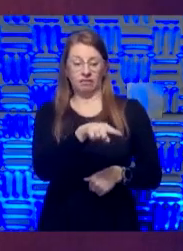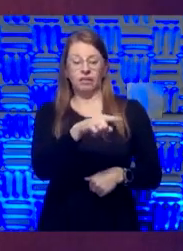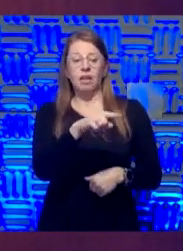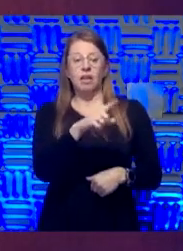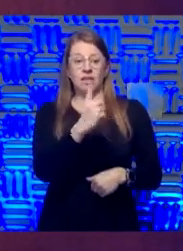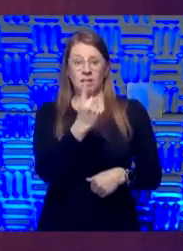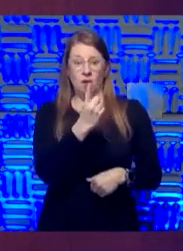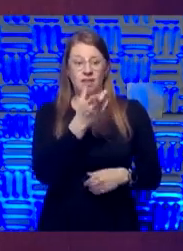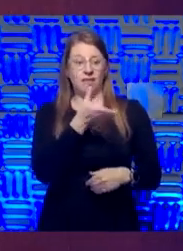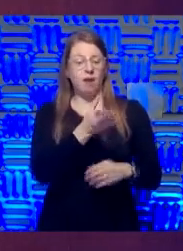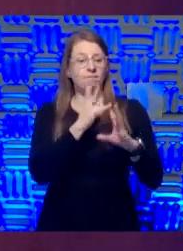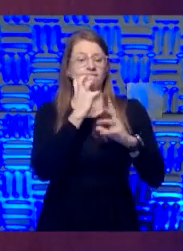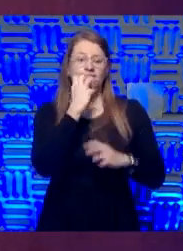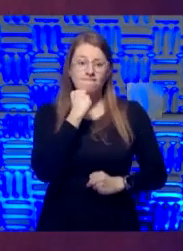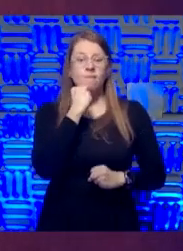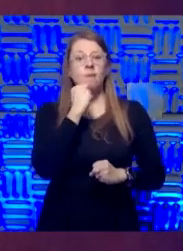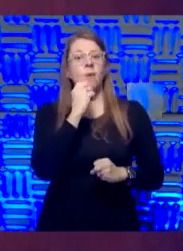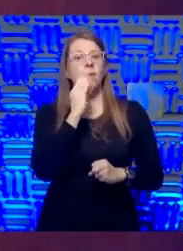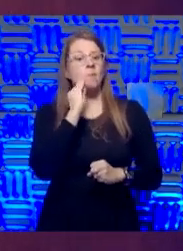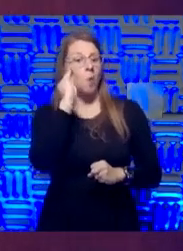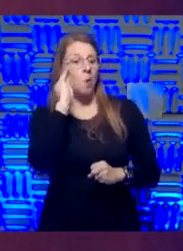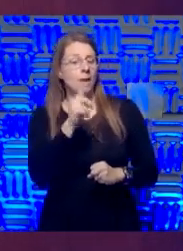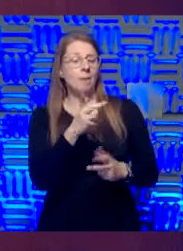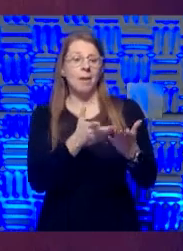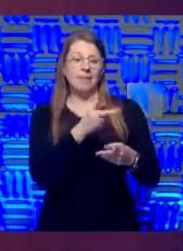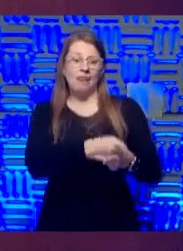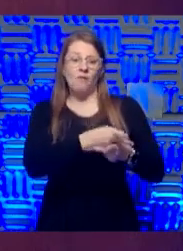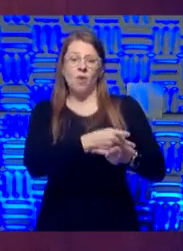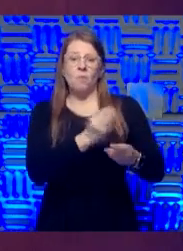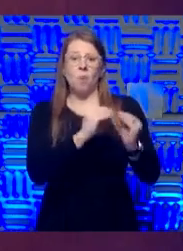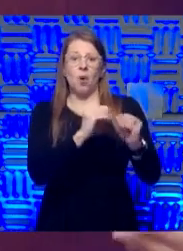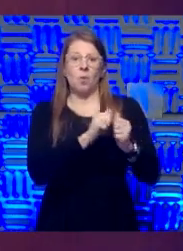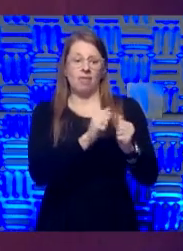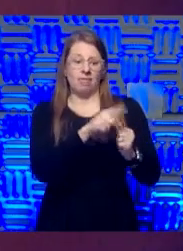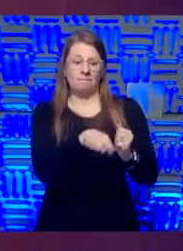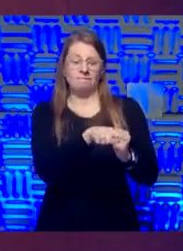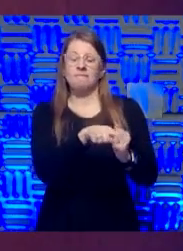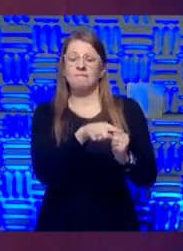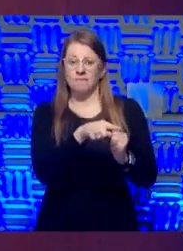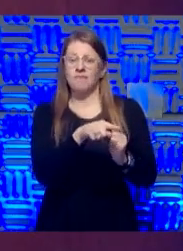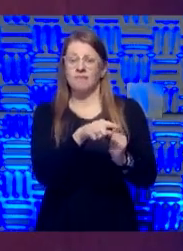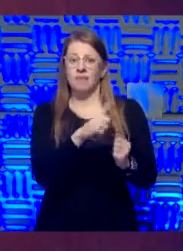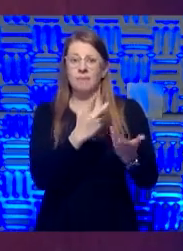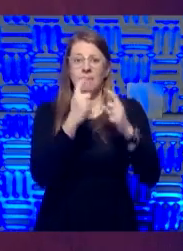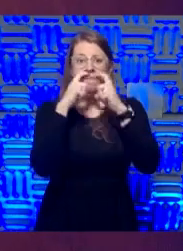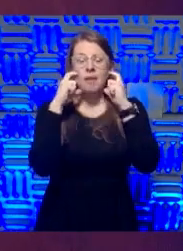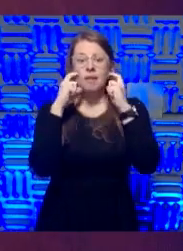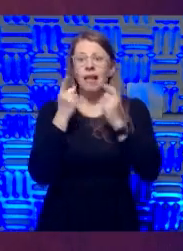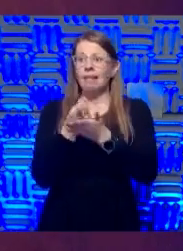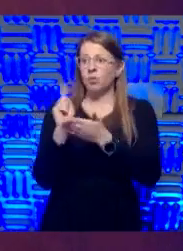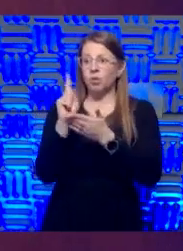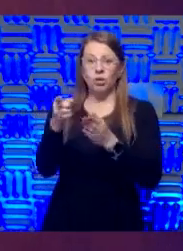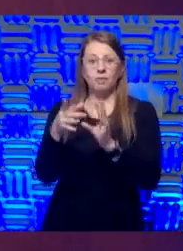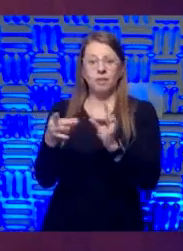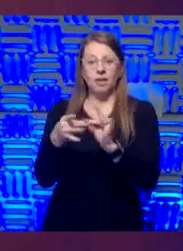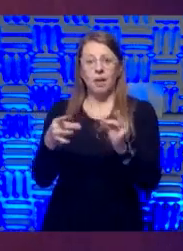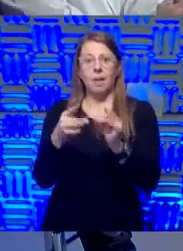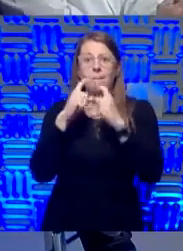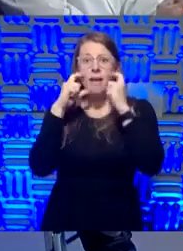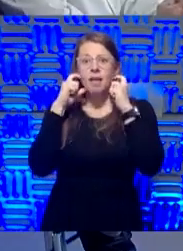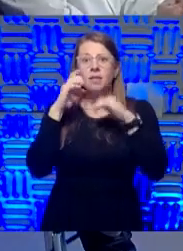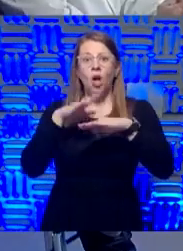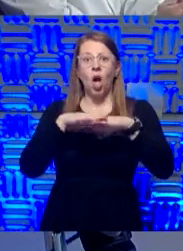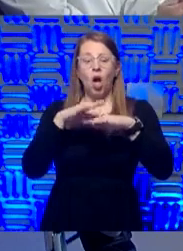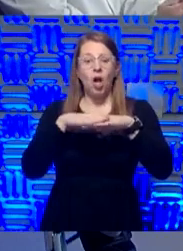that we keep a little bit more careful with. Yeah. Maybe we put a mask, but Dr. Hawkinson said it well last week. Masks out on the field when they're